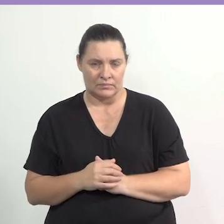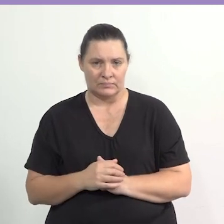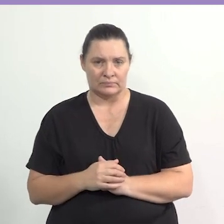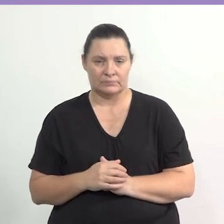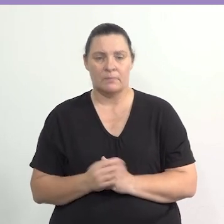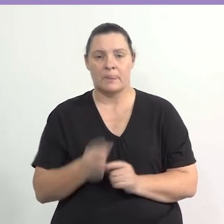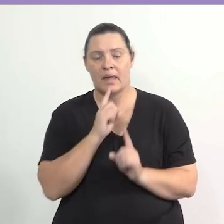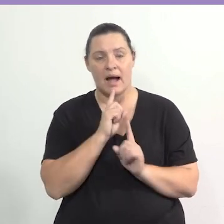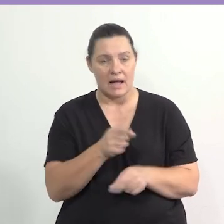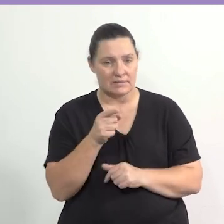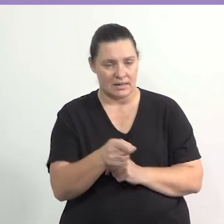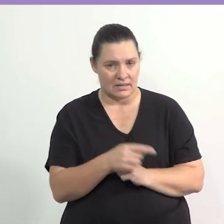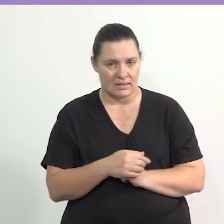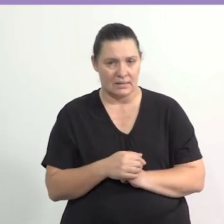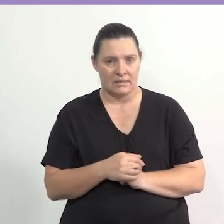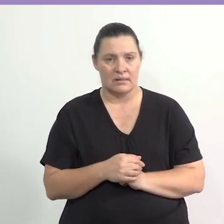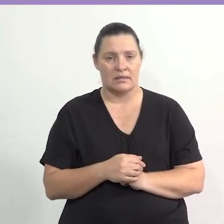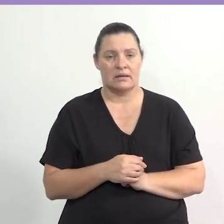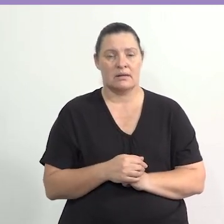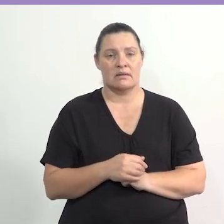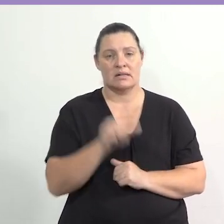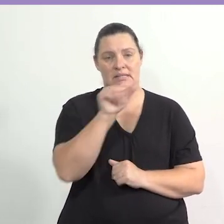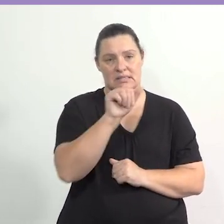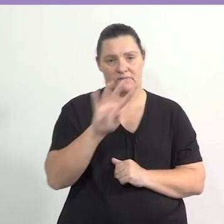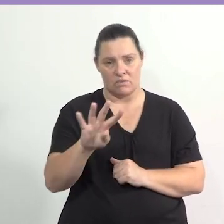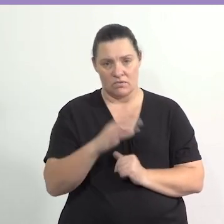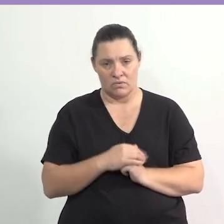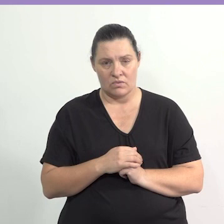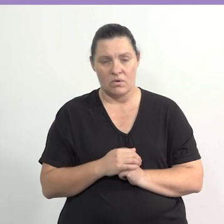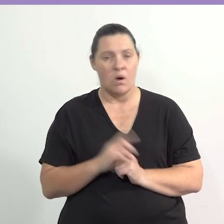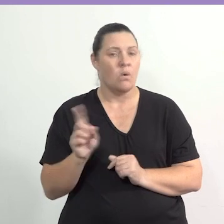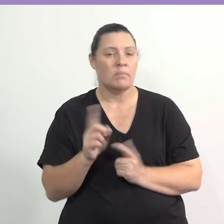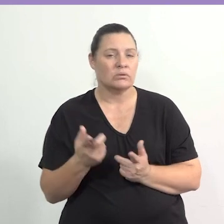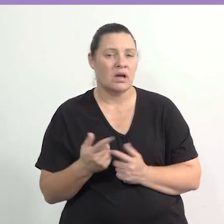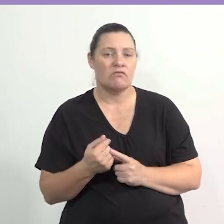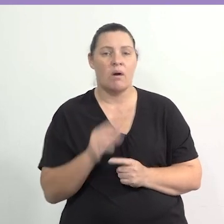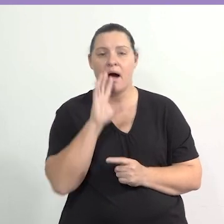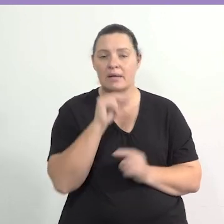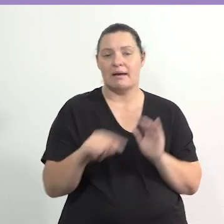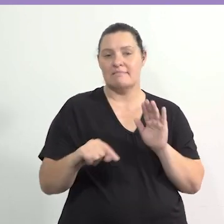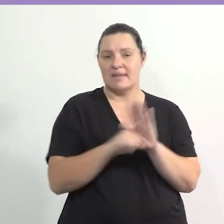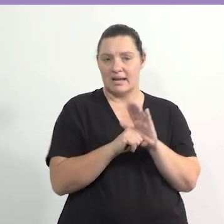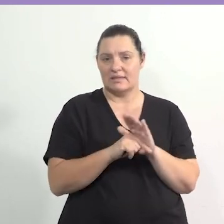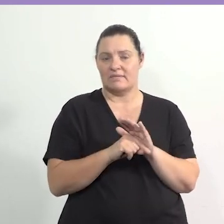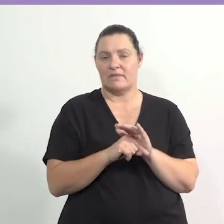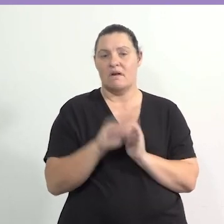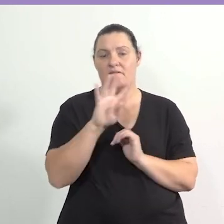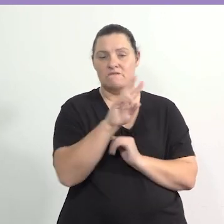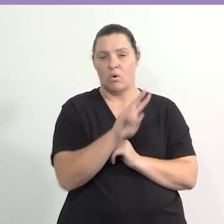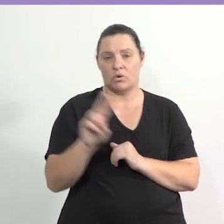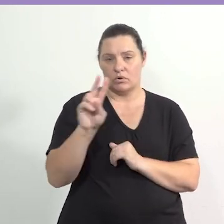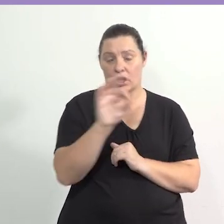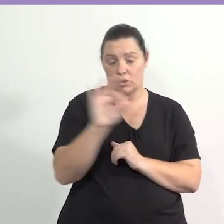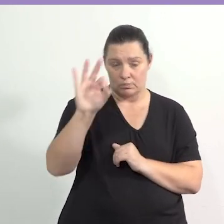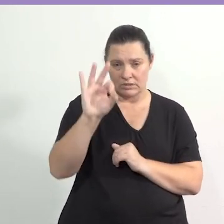by 4, and my answer there is 64. What about if I am asked for a negative 4